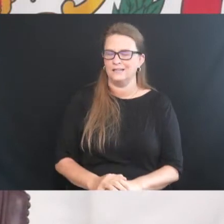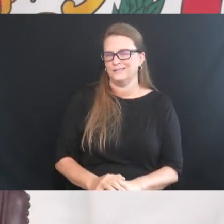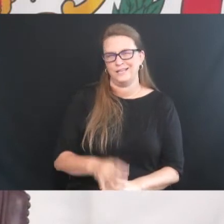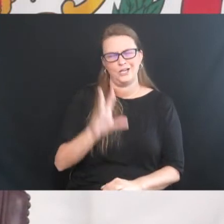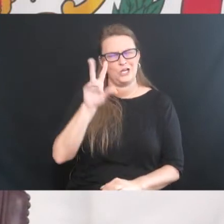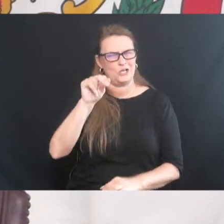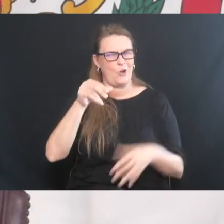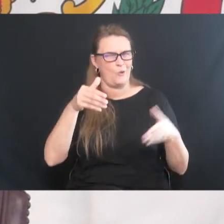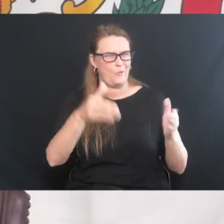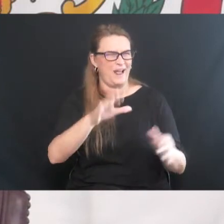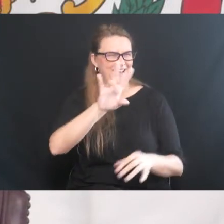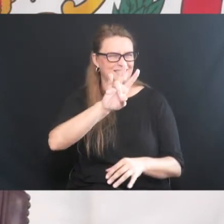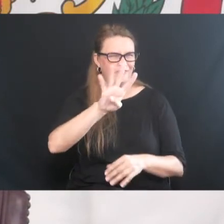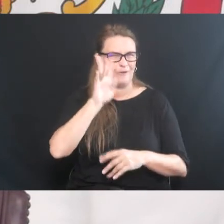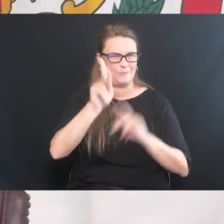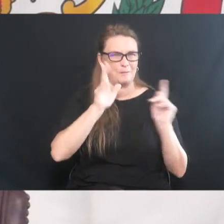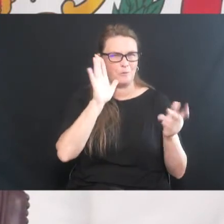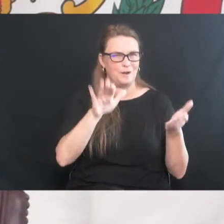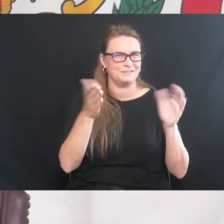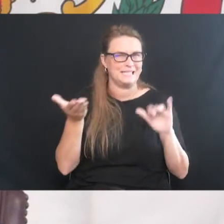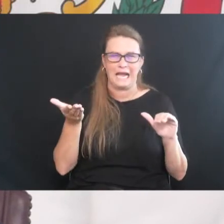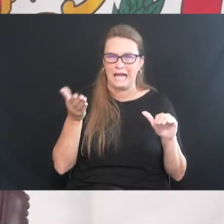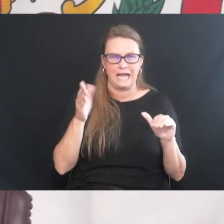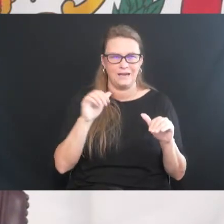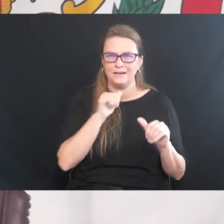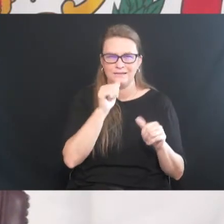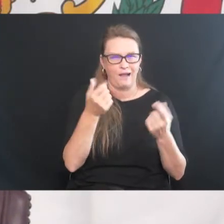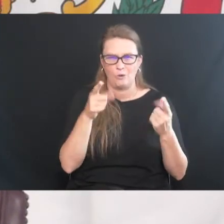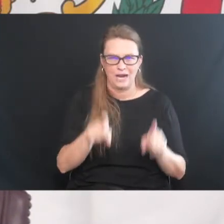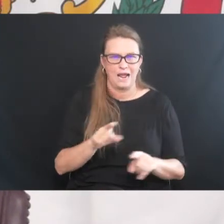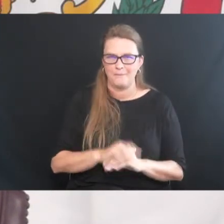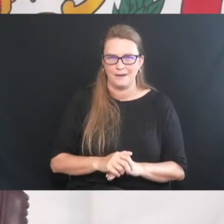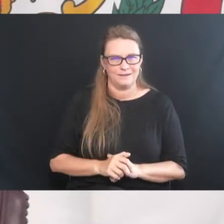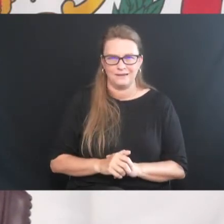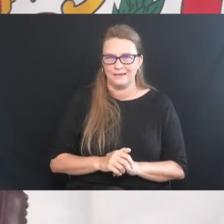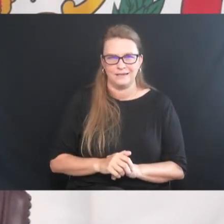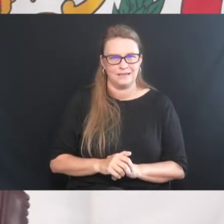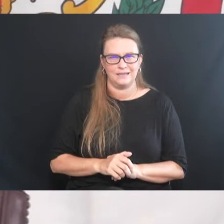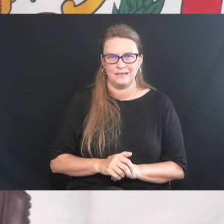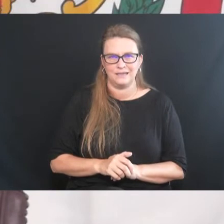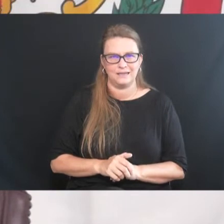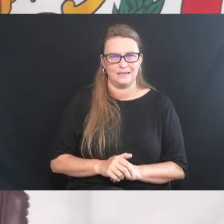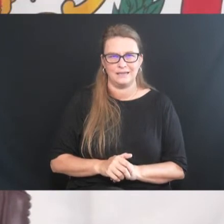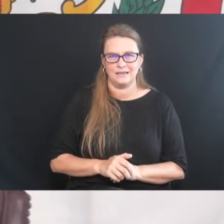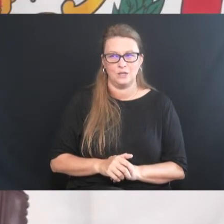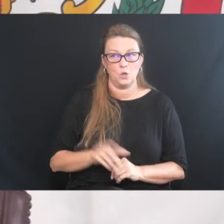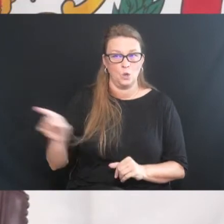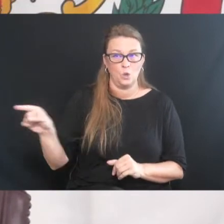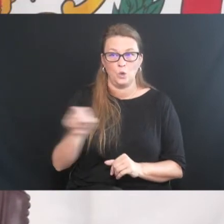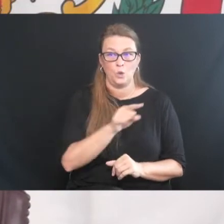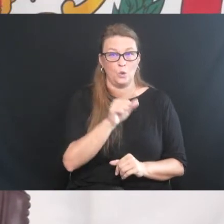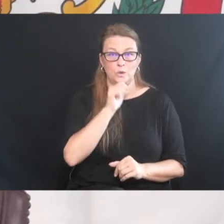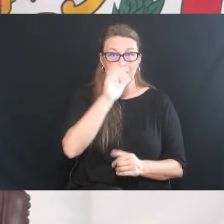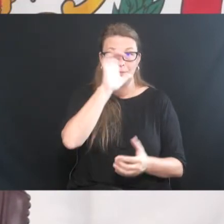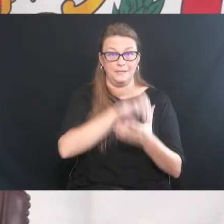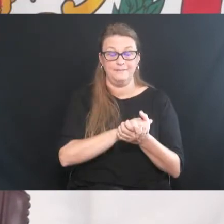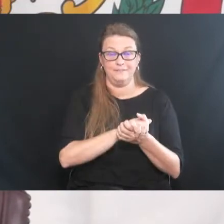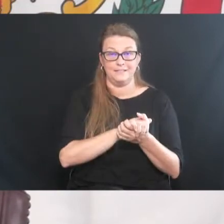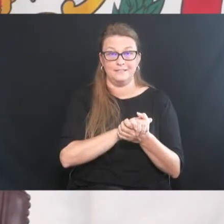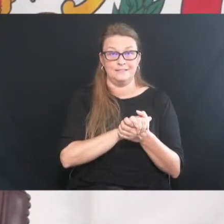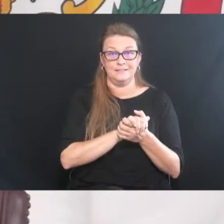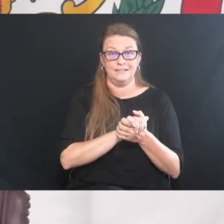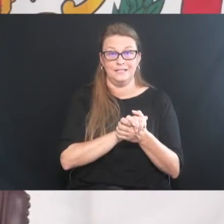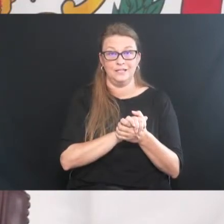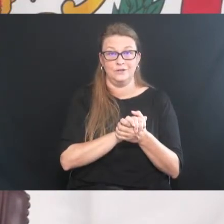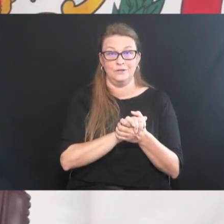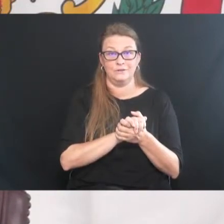way. There was no way. Couldn't possibly happen. No way. None of us would have believed it. For crying out loud,